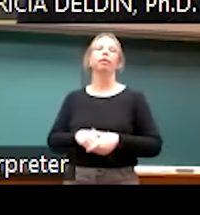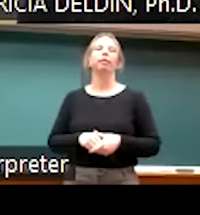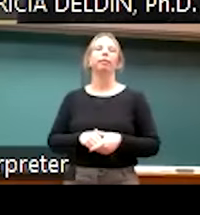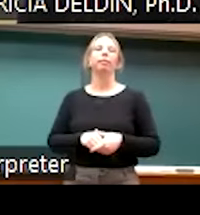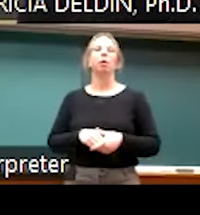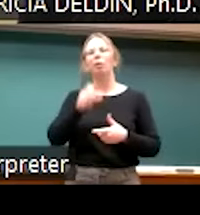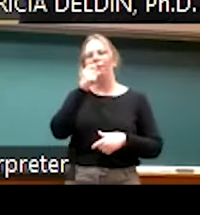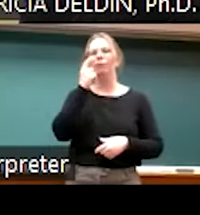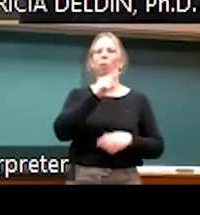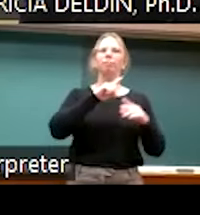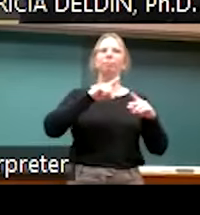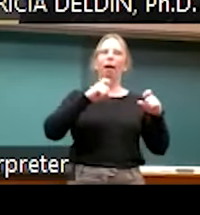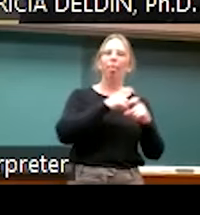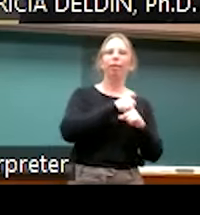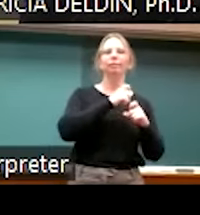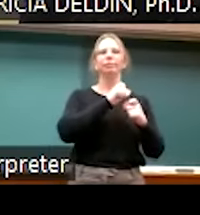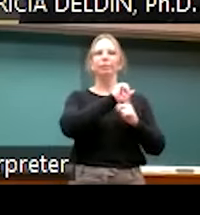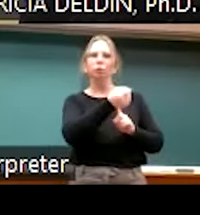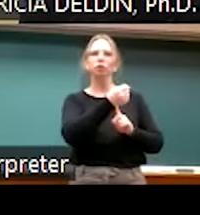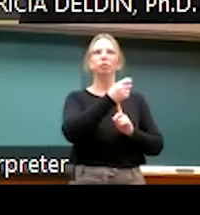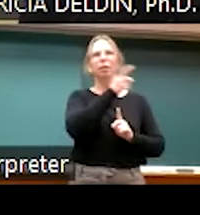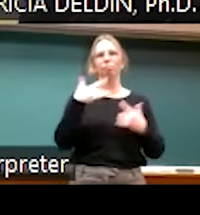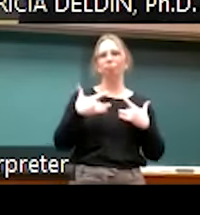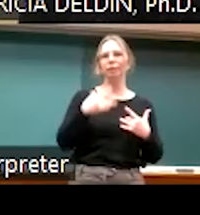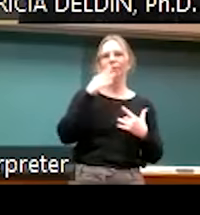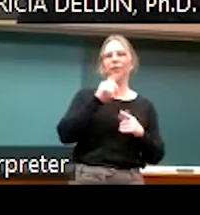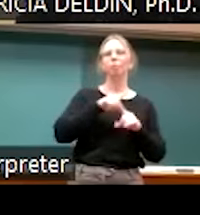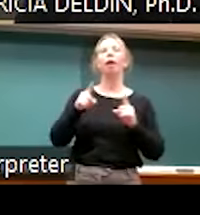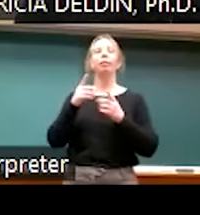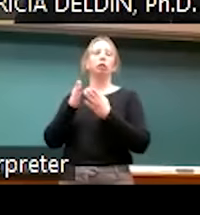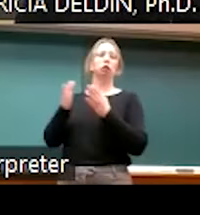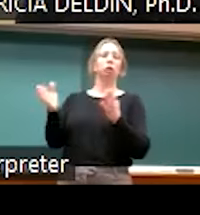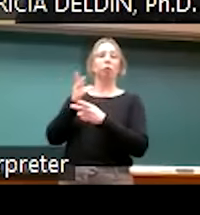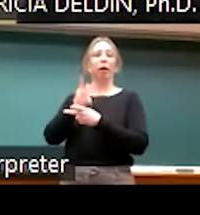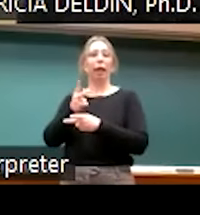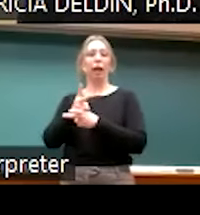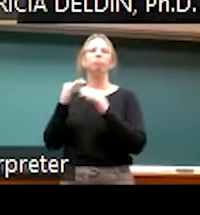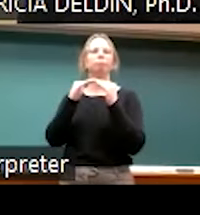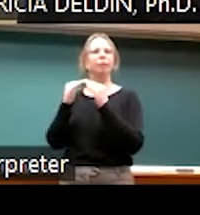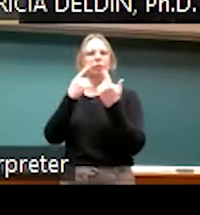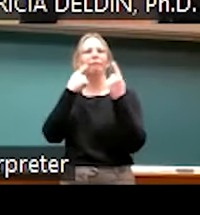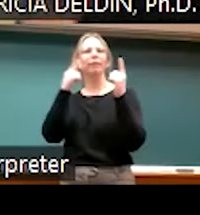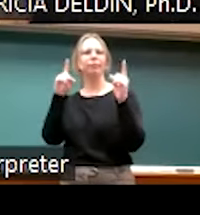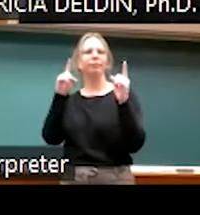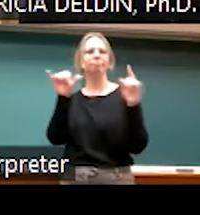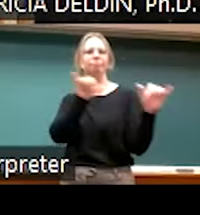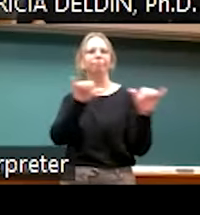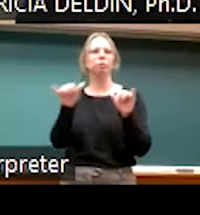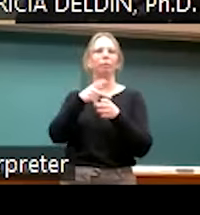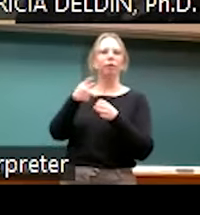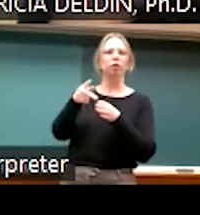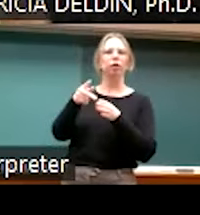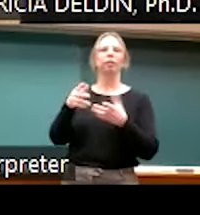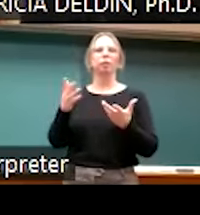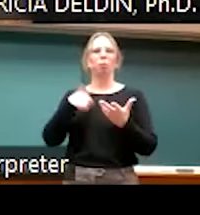complex cases that you all see, but in general, for general care, they're equally effective. And that's what we found for mood lifters. Mood lifters is highly